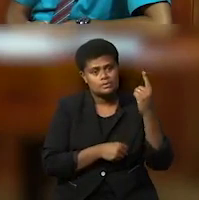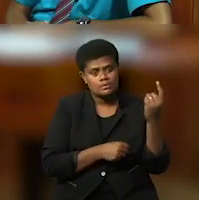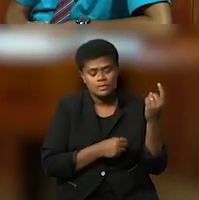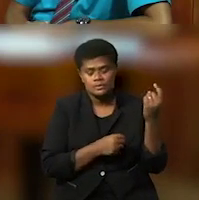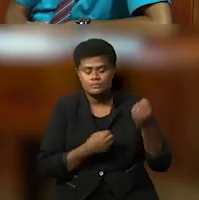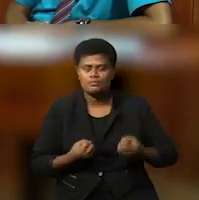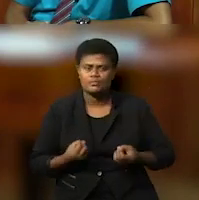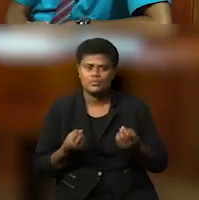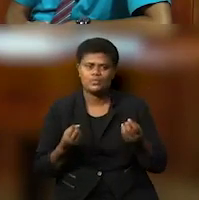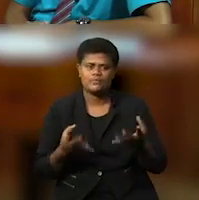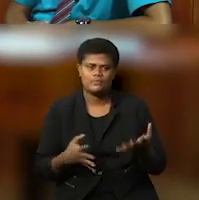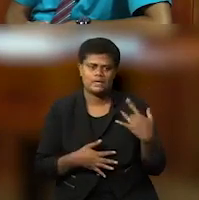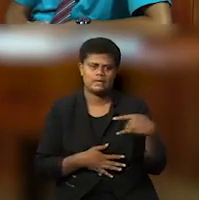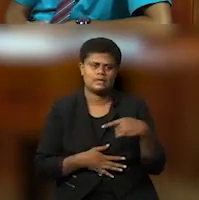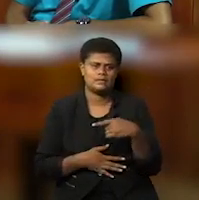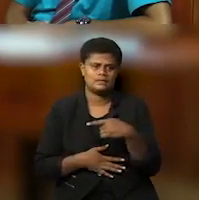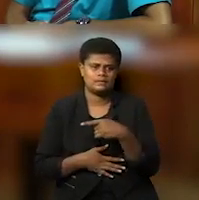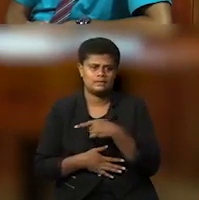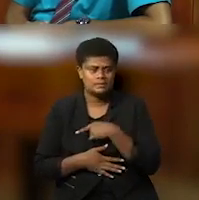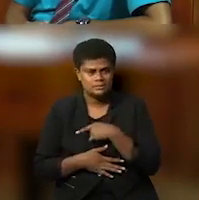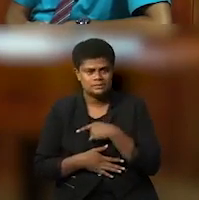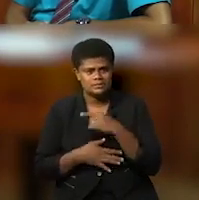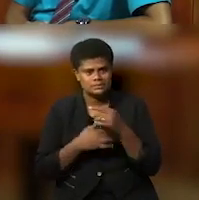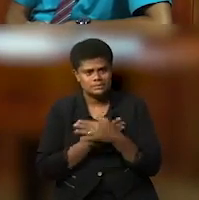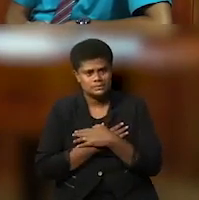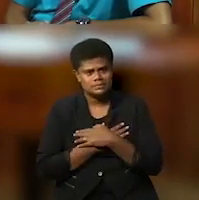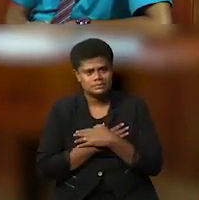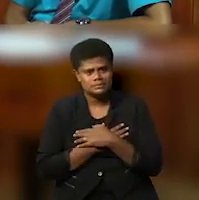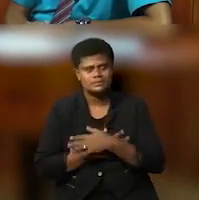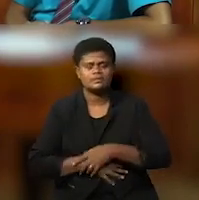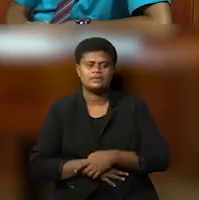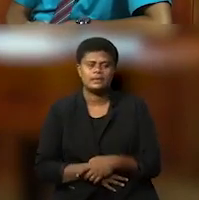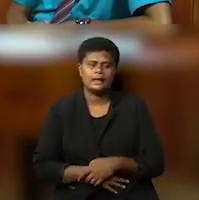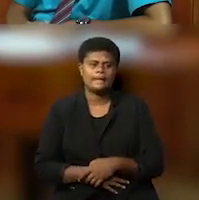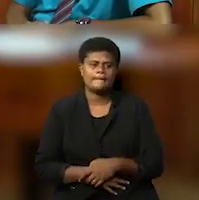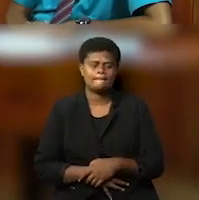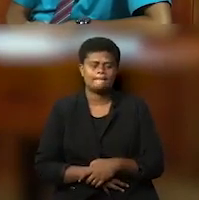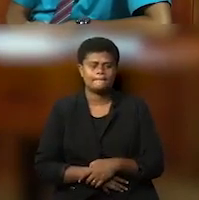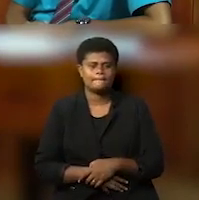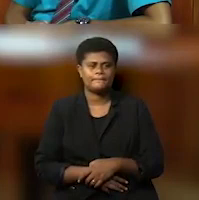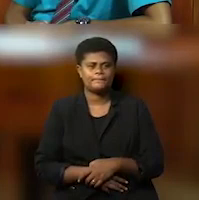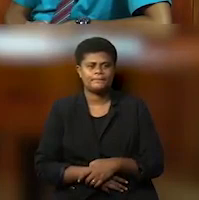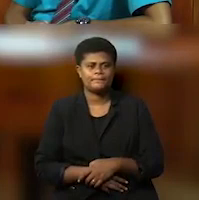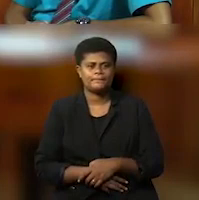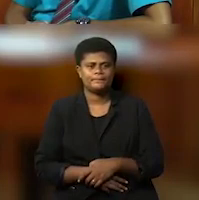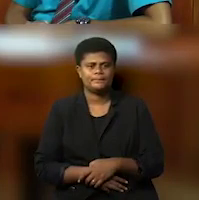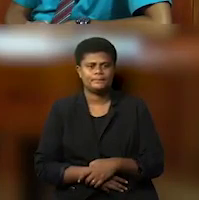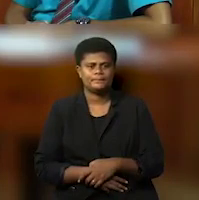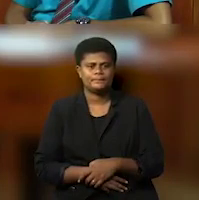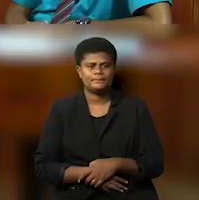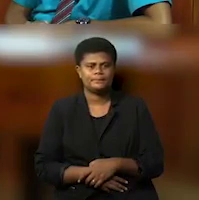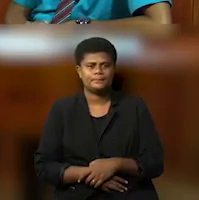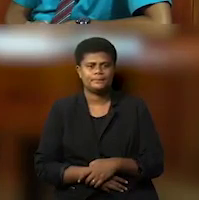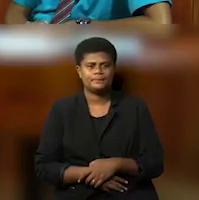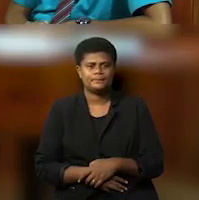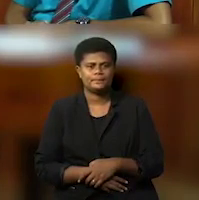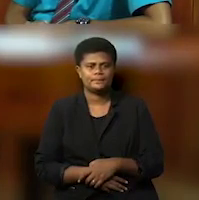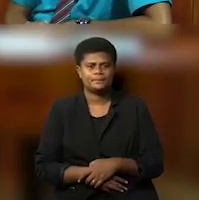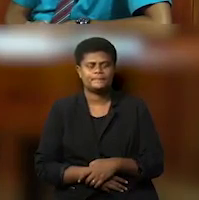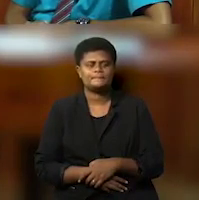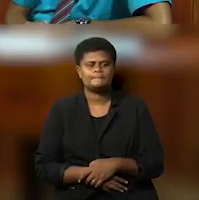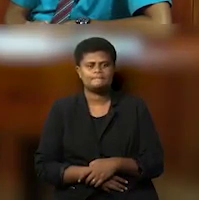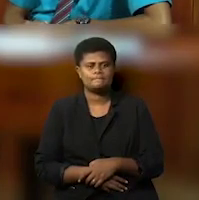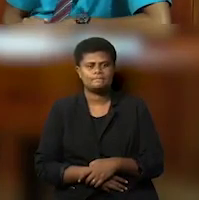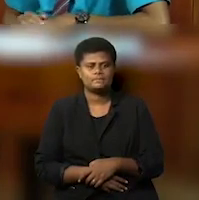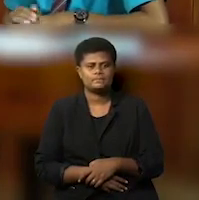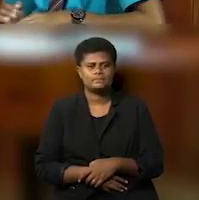he doesn't condemn you. He will be the one there to say, I have died for your sins. And that is the beauty of the judgment. So, Etika, to